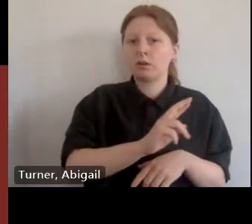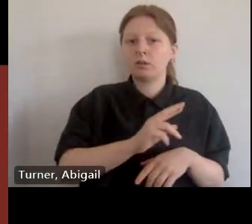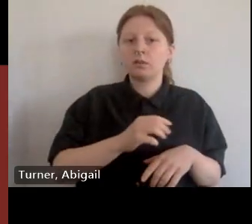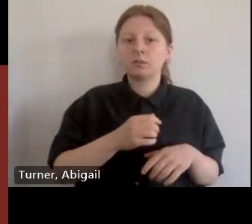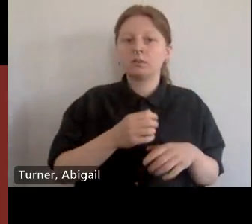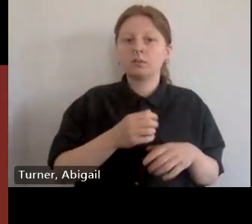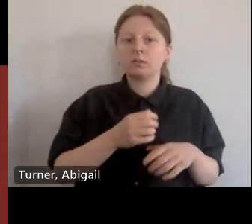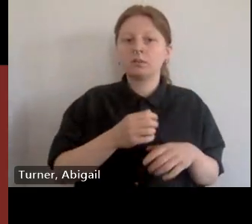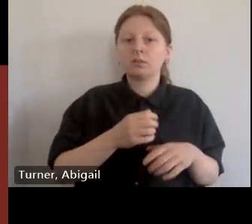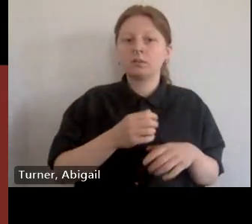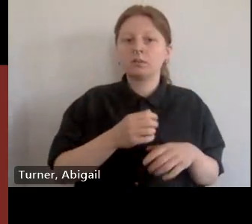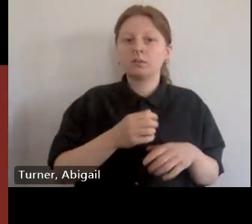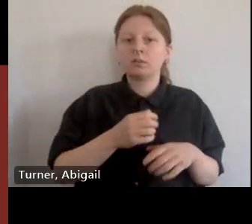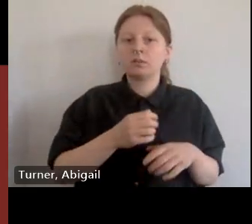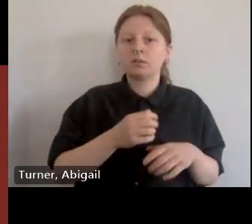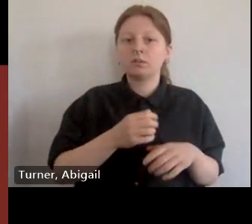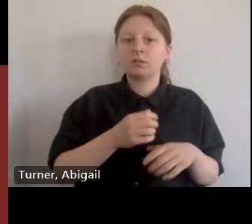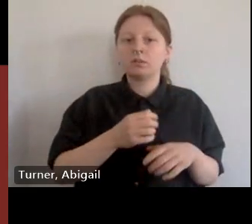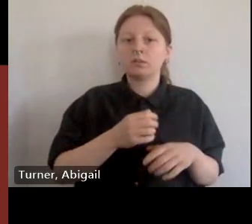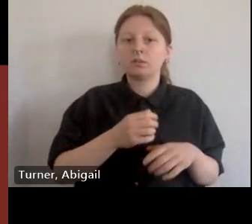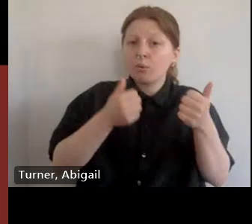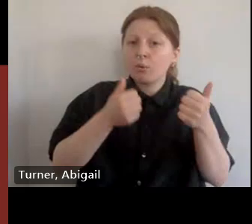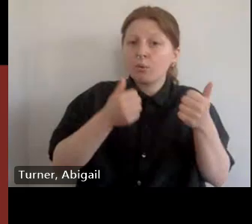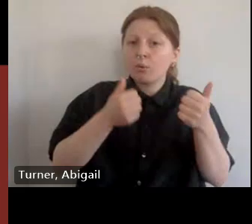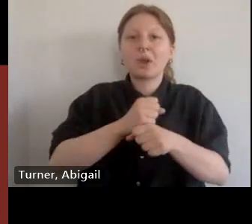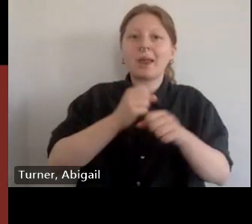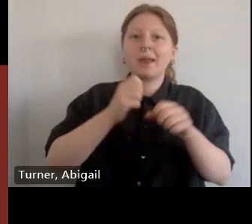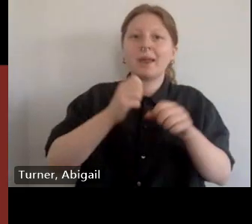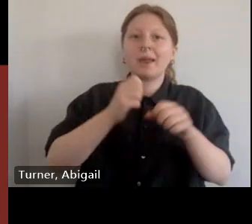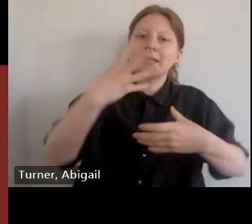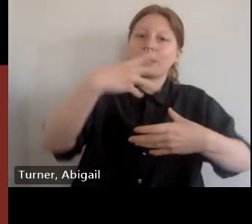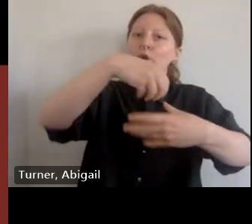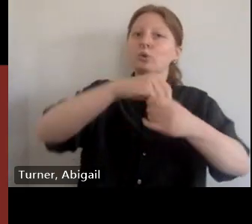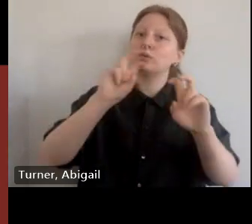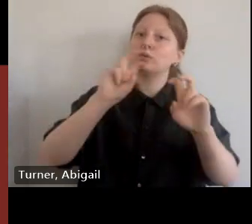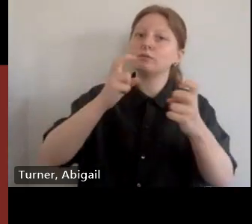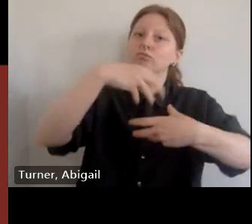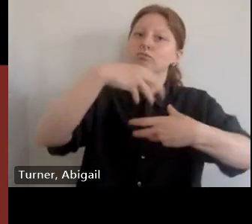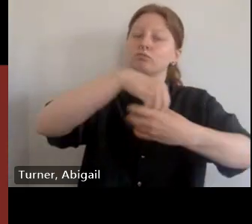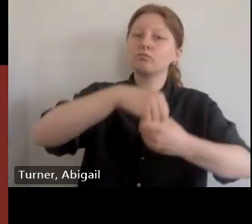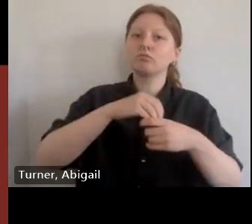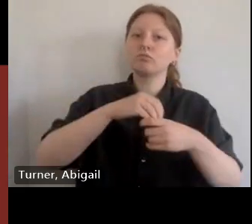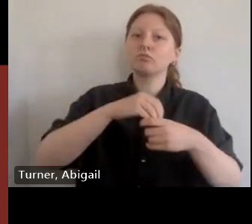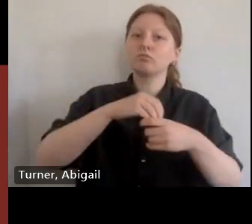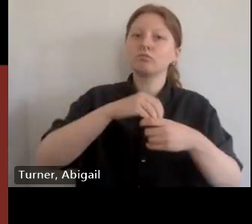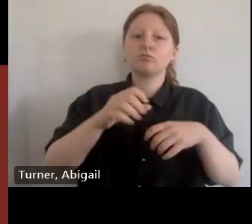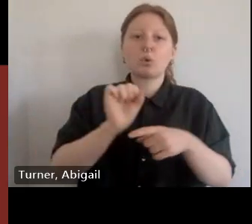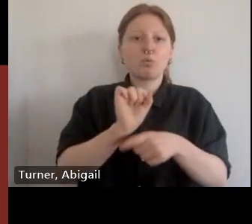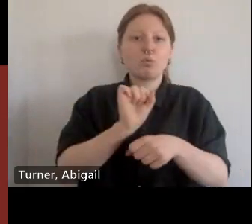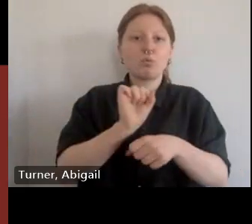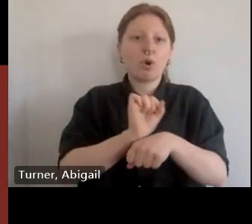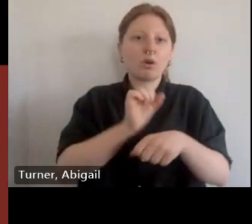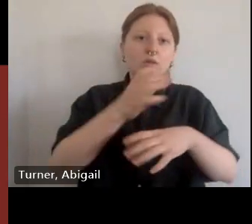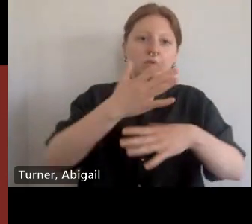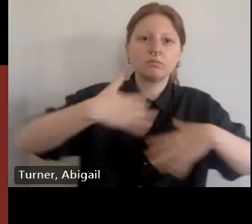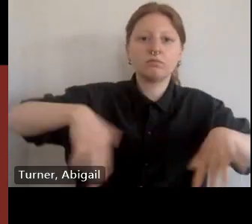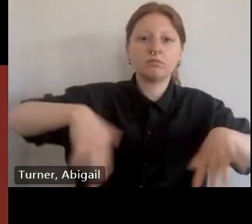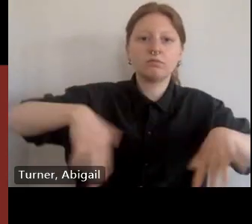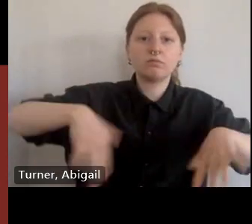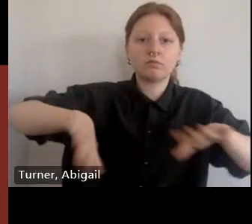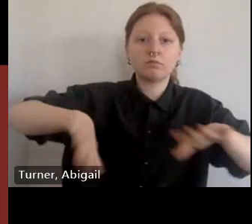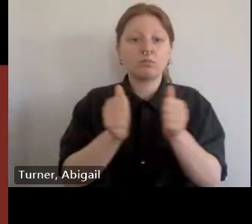inclusive workplace, create safe spaces for our employees, create inclusive workplace practices, as